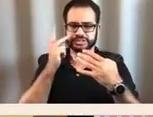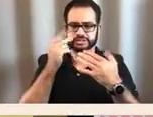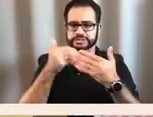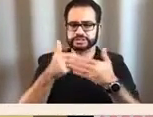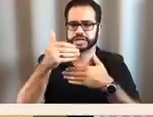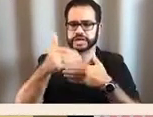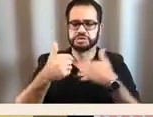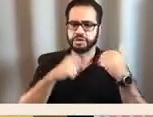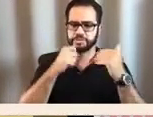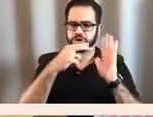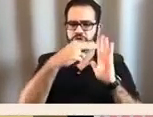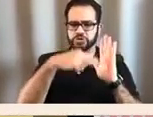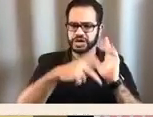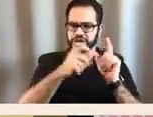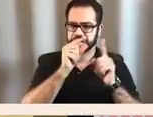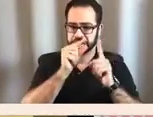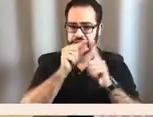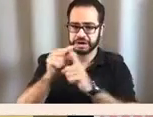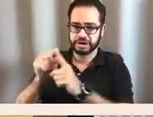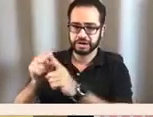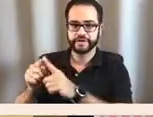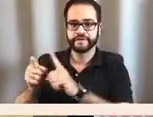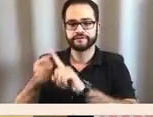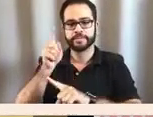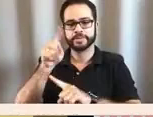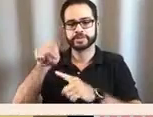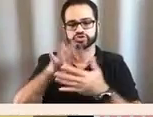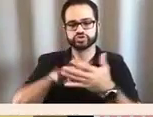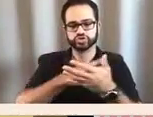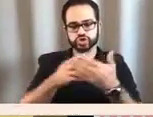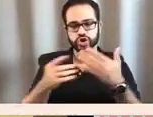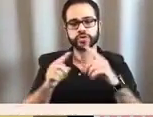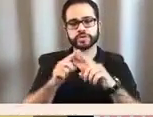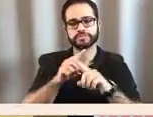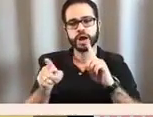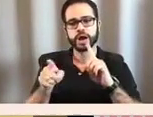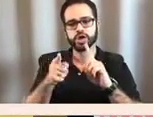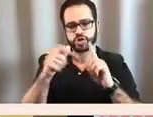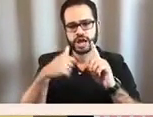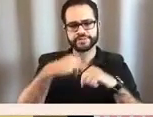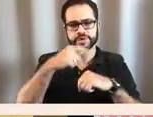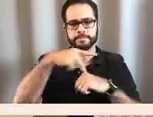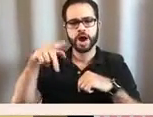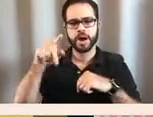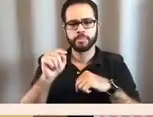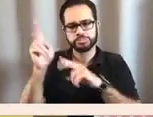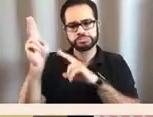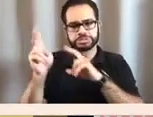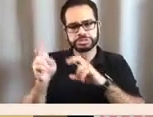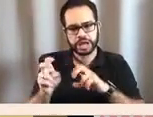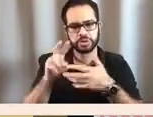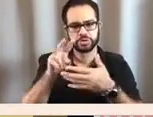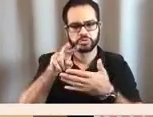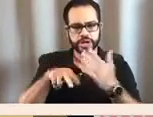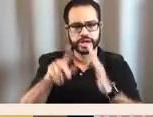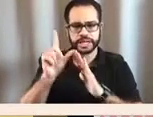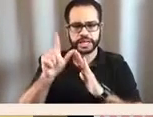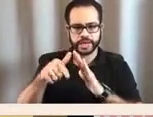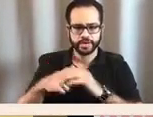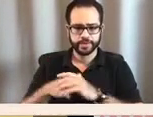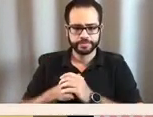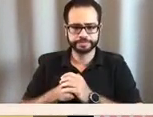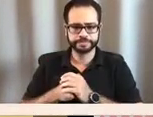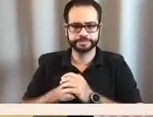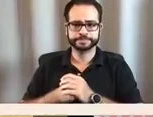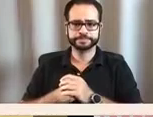won't be reading every word from these charts, but you have the PowerPoint that you can download